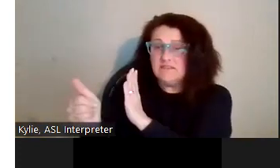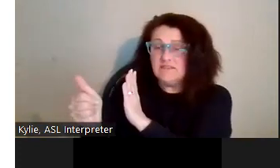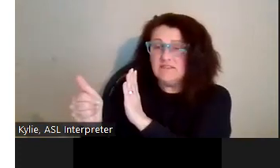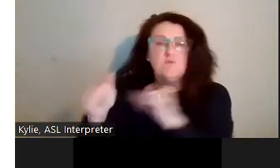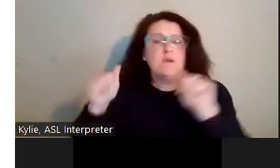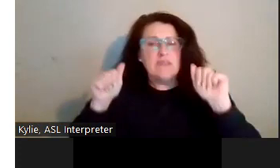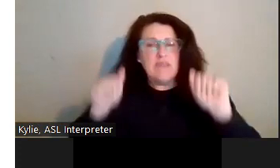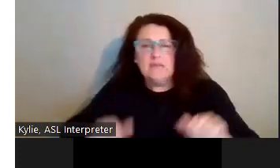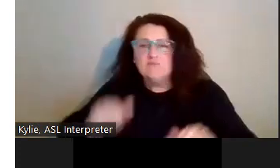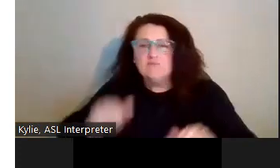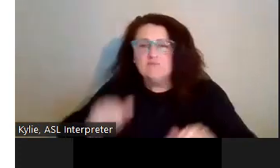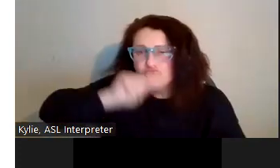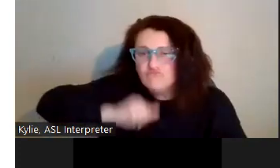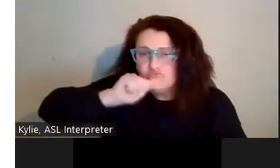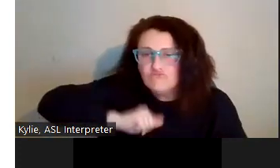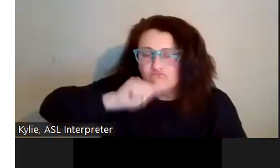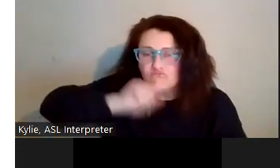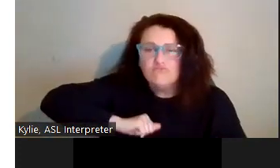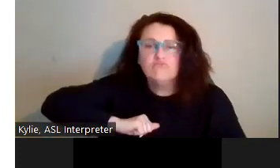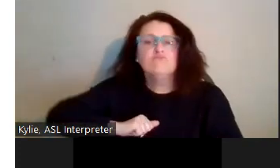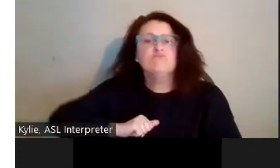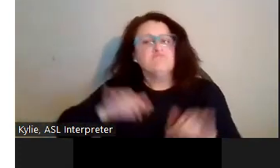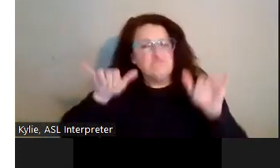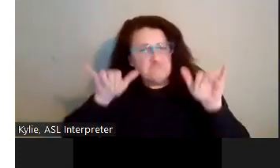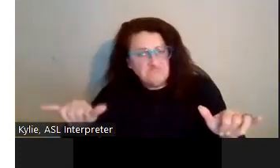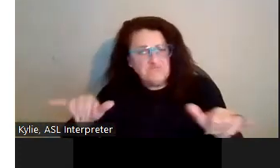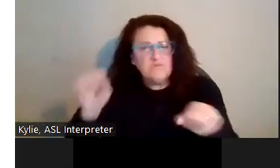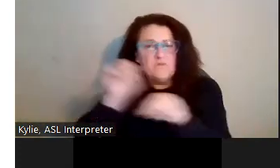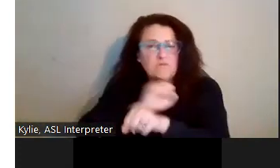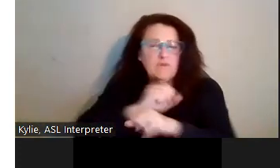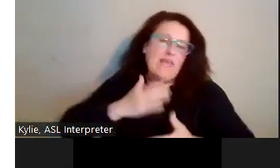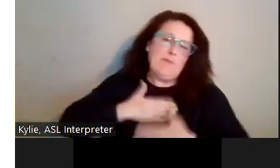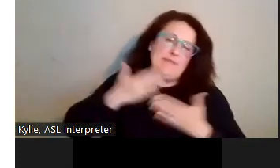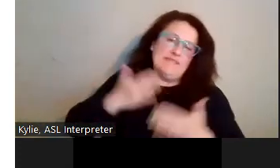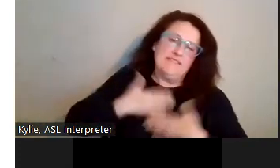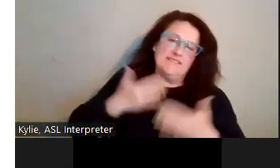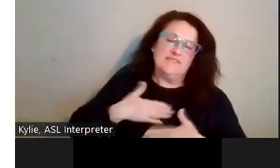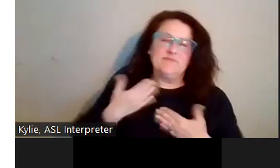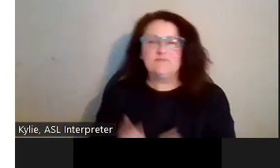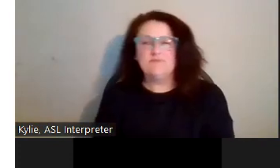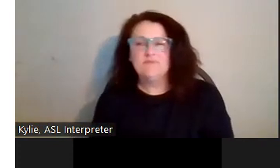can remain in their chosen career and be happy doing so.